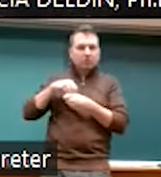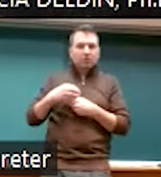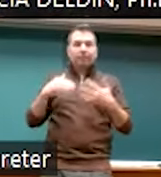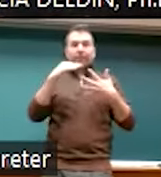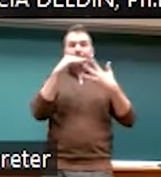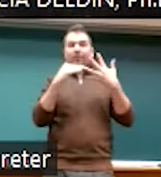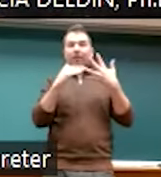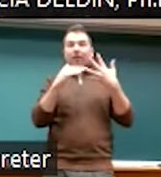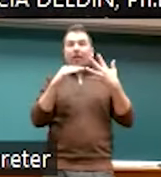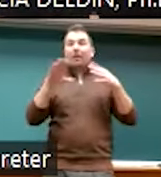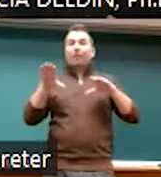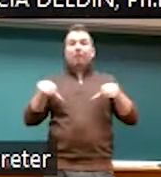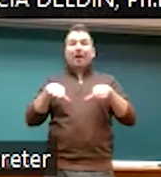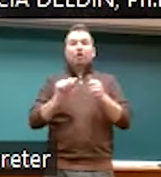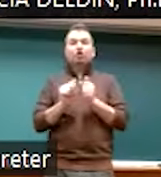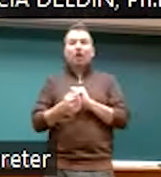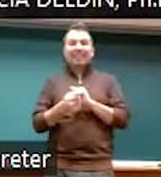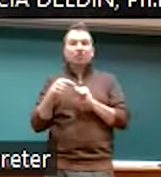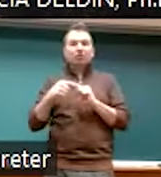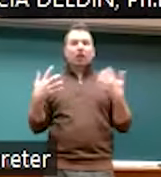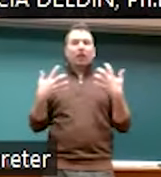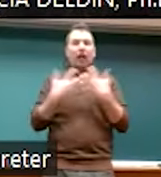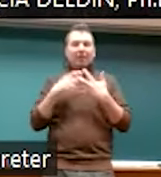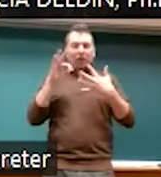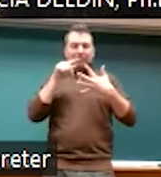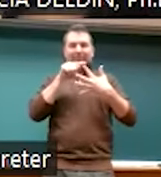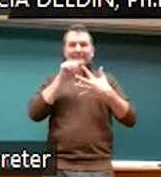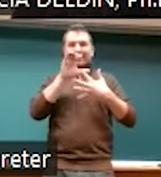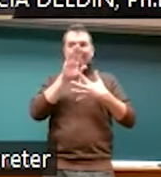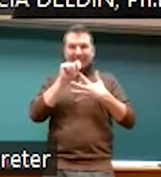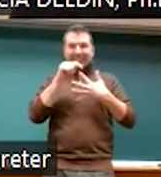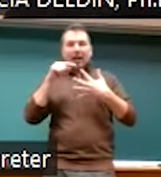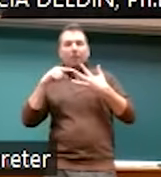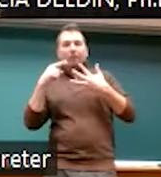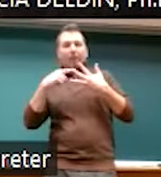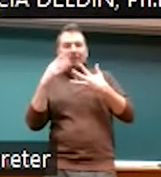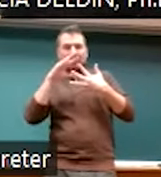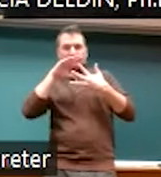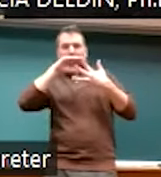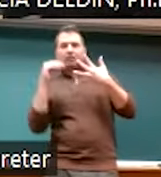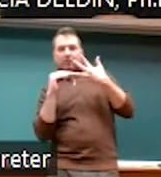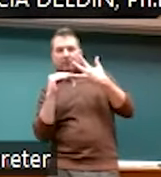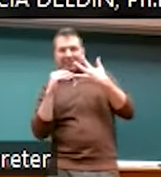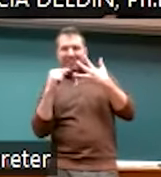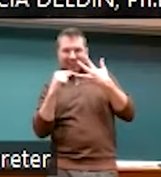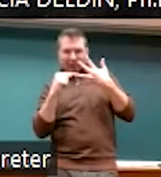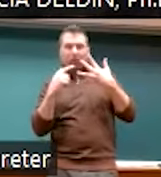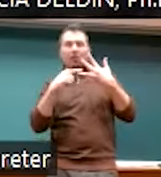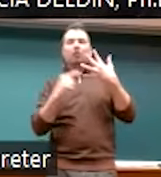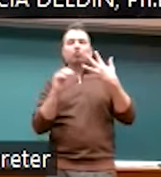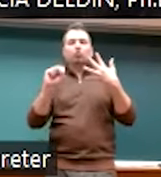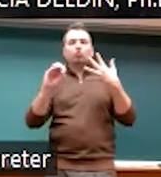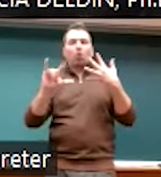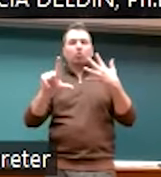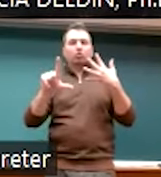activation. Behavioral change is a combination of CBT and positive psychology. And then of course we cover social. And